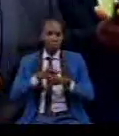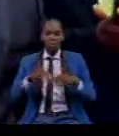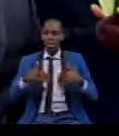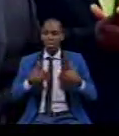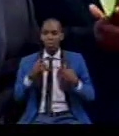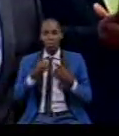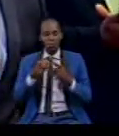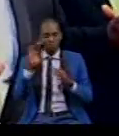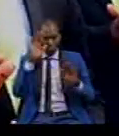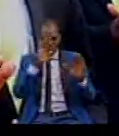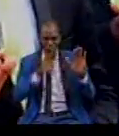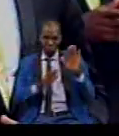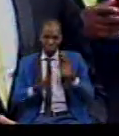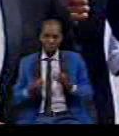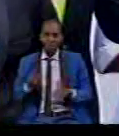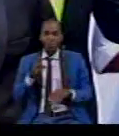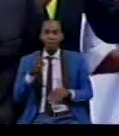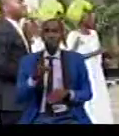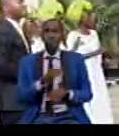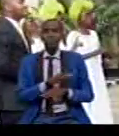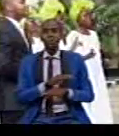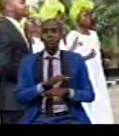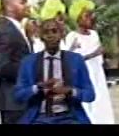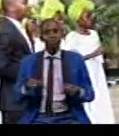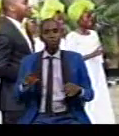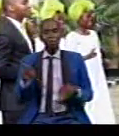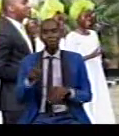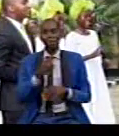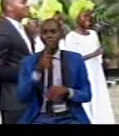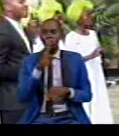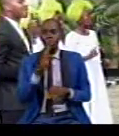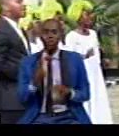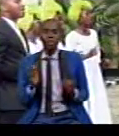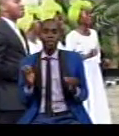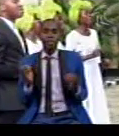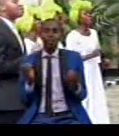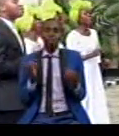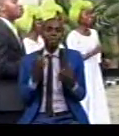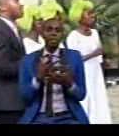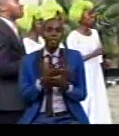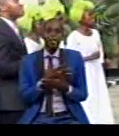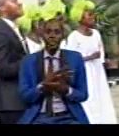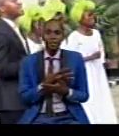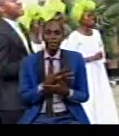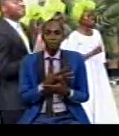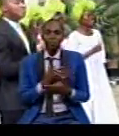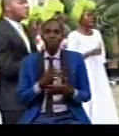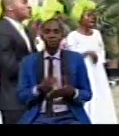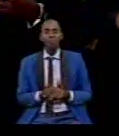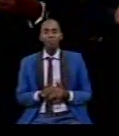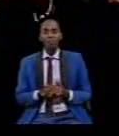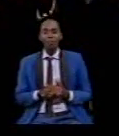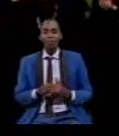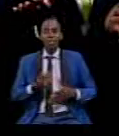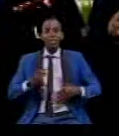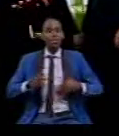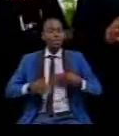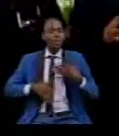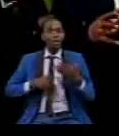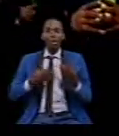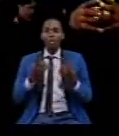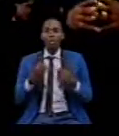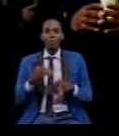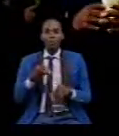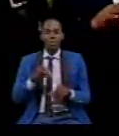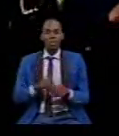go, and what I commit. And I can be coming back from the office and branch over there, and